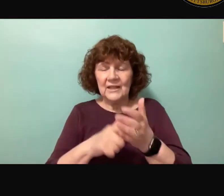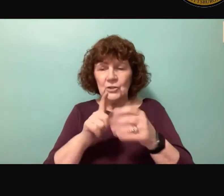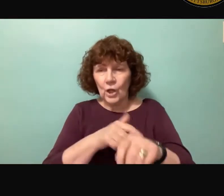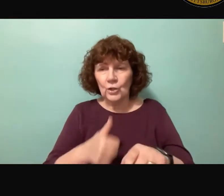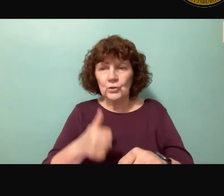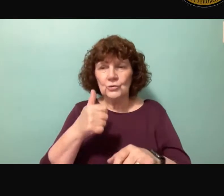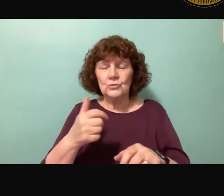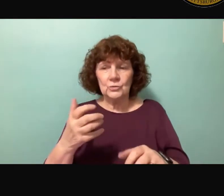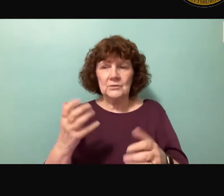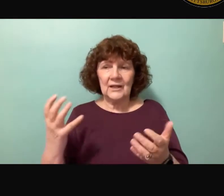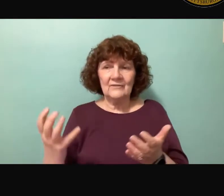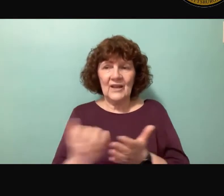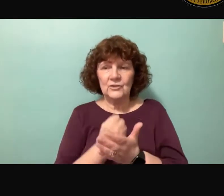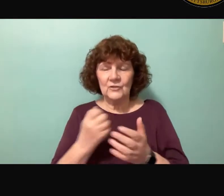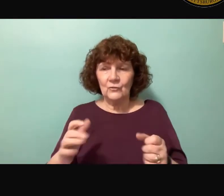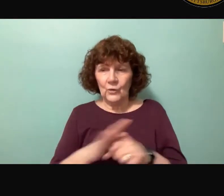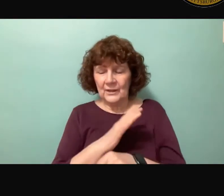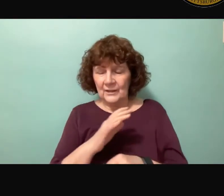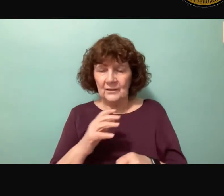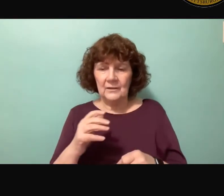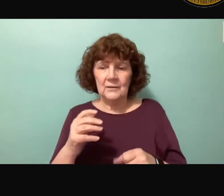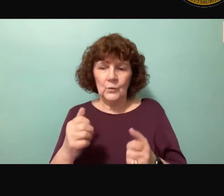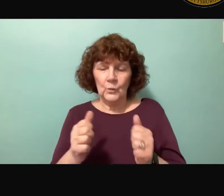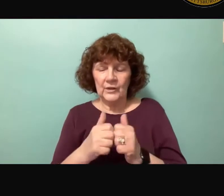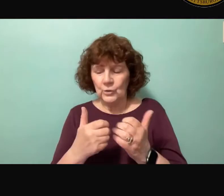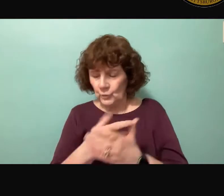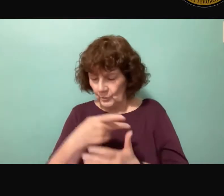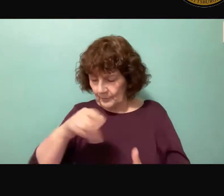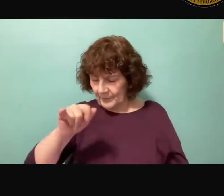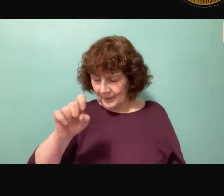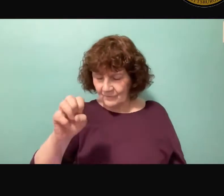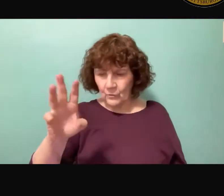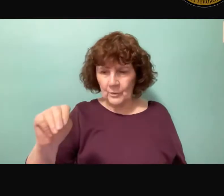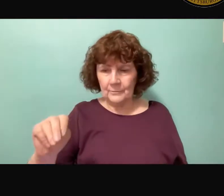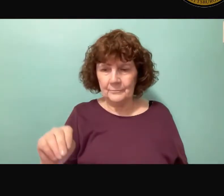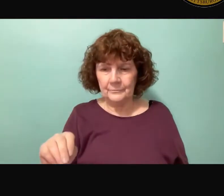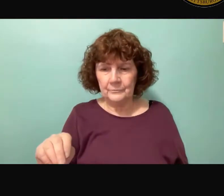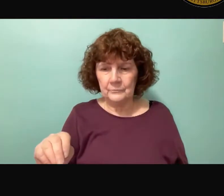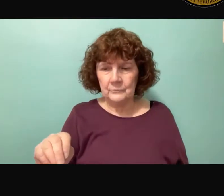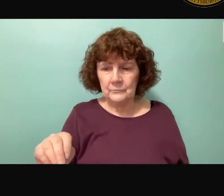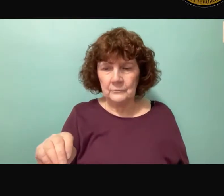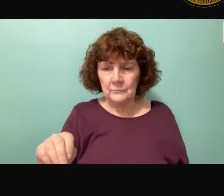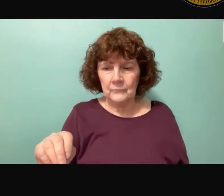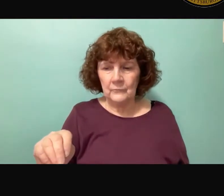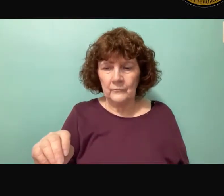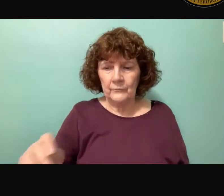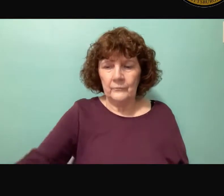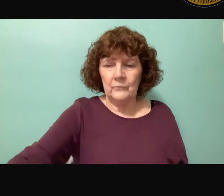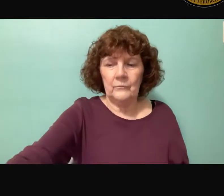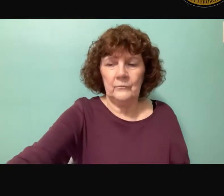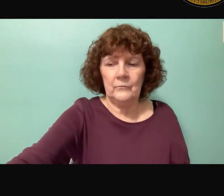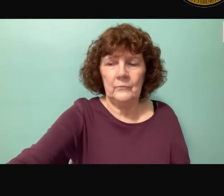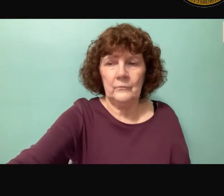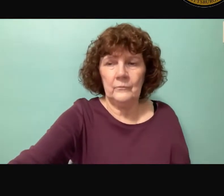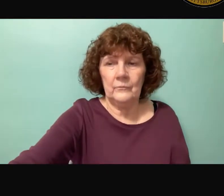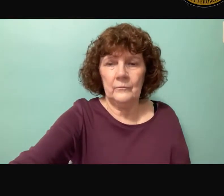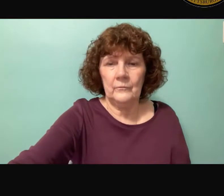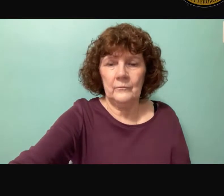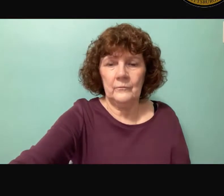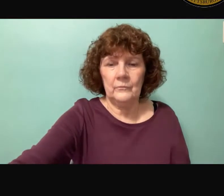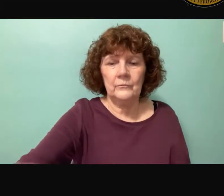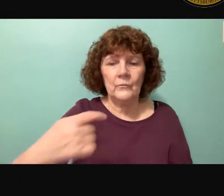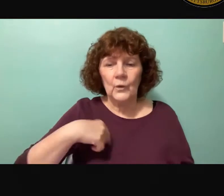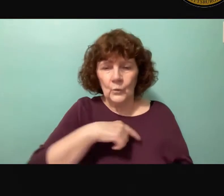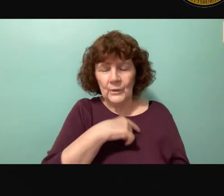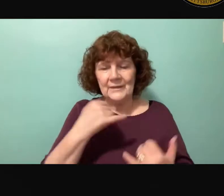We see continuation of service waivers frequently in that area of expenditure, and in fact are working on legislation